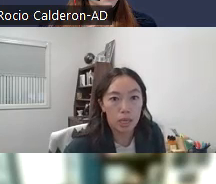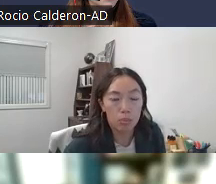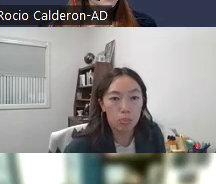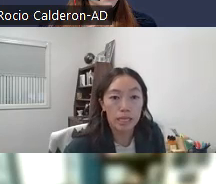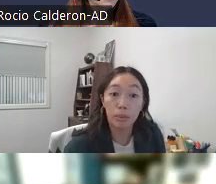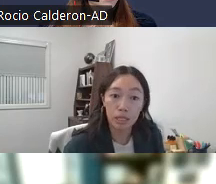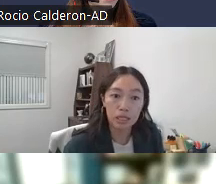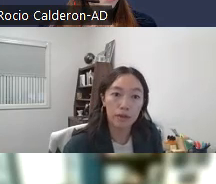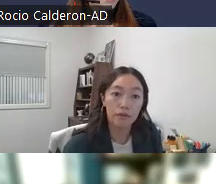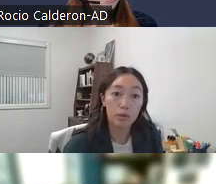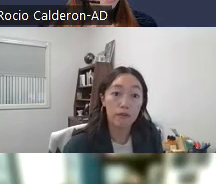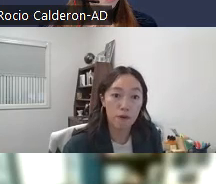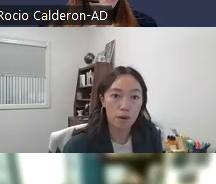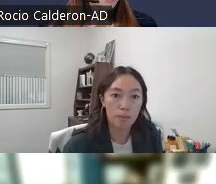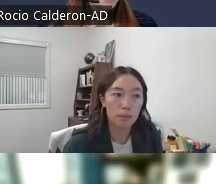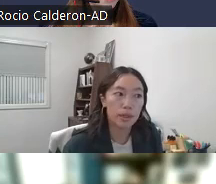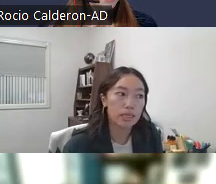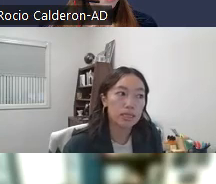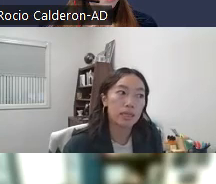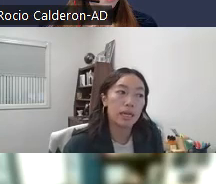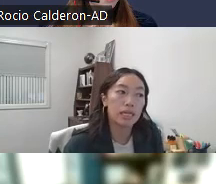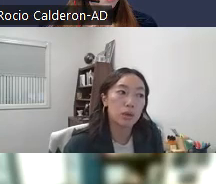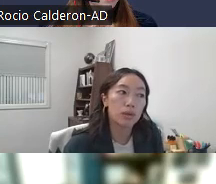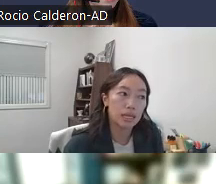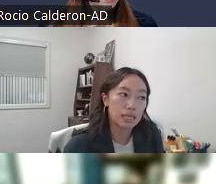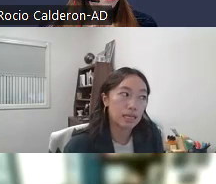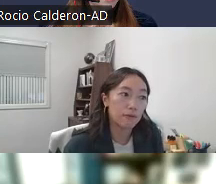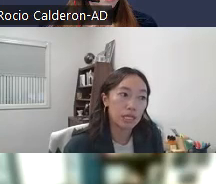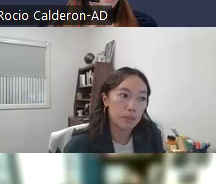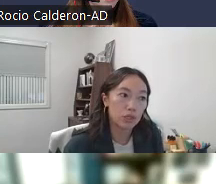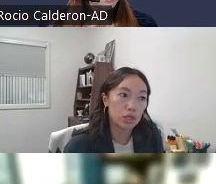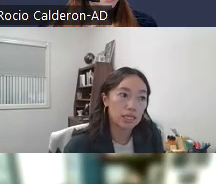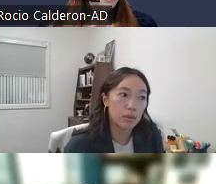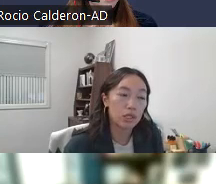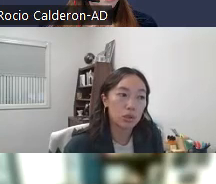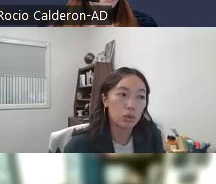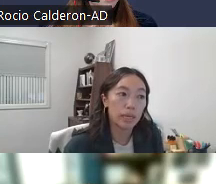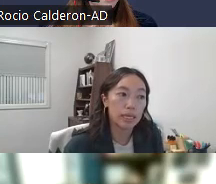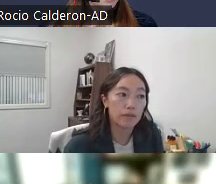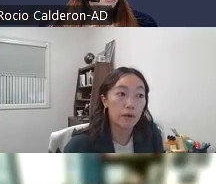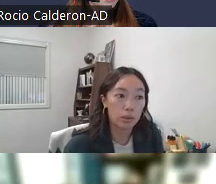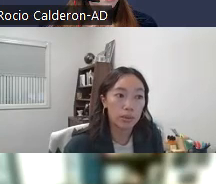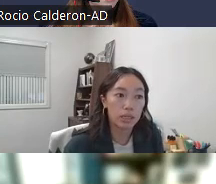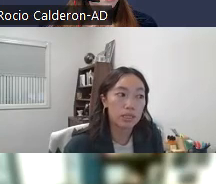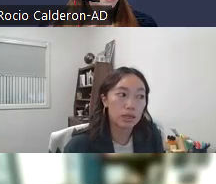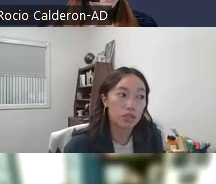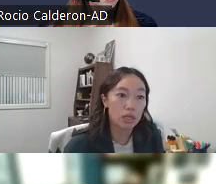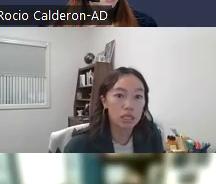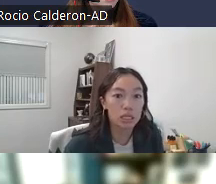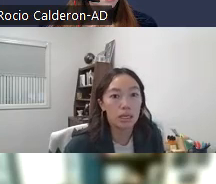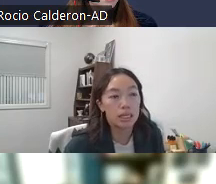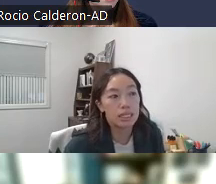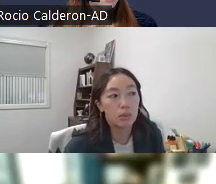we did, they committed to kind of doing a follow-up meeting with us. And so the next step for this measure is that we do plan to have a follow-up meeting with